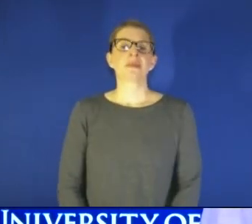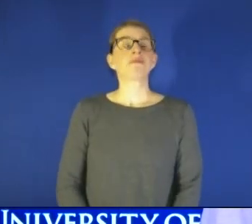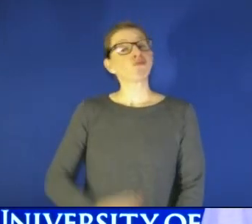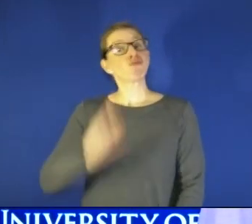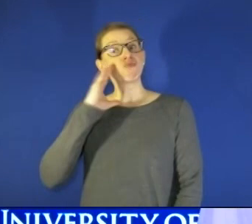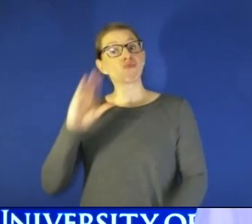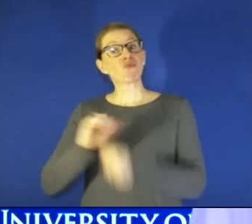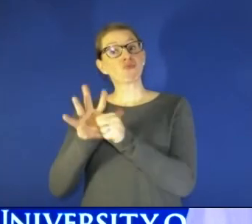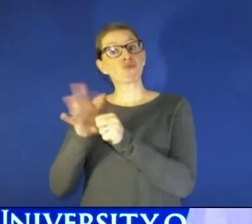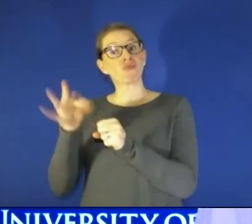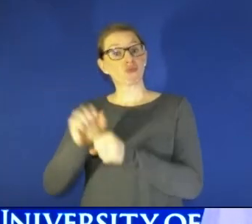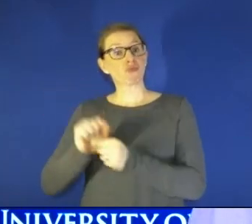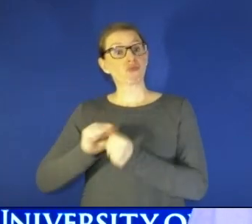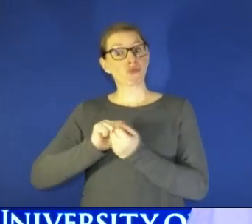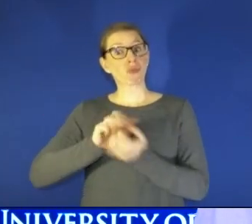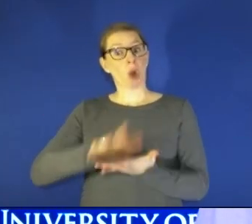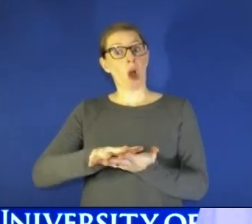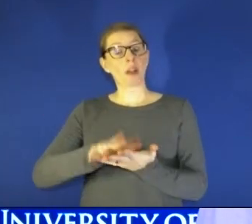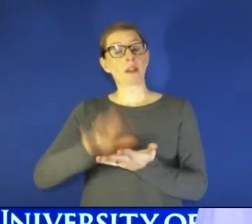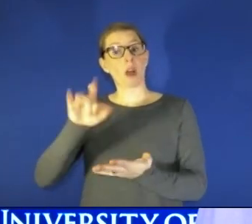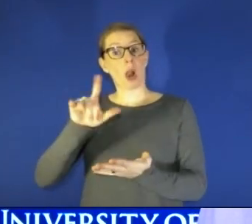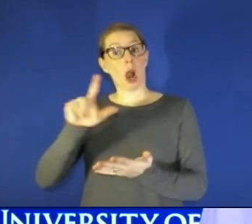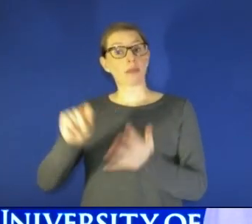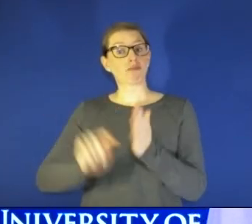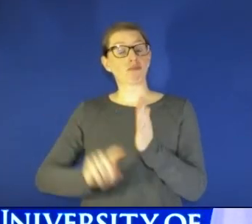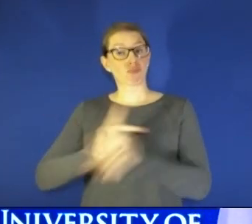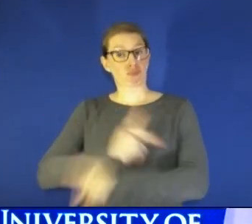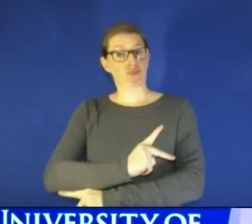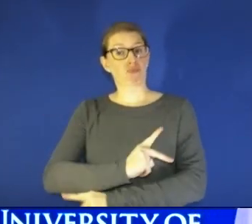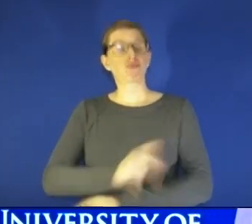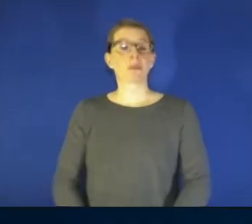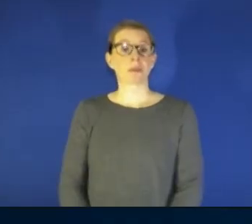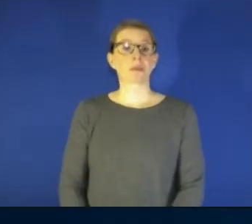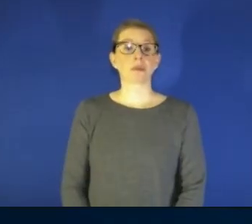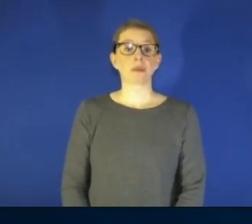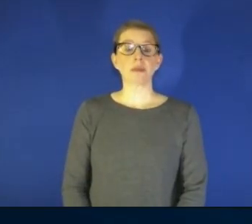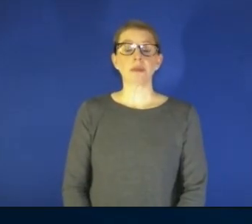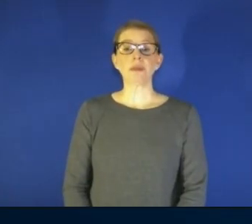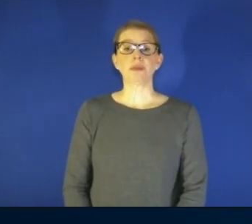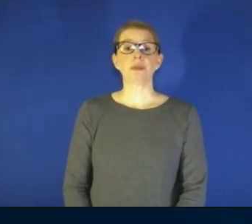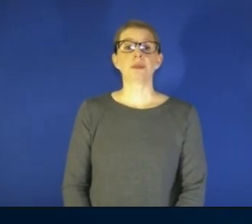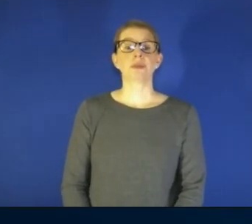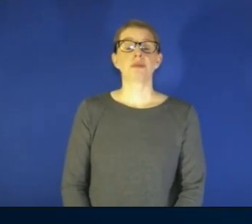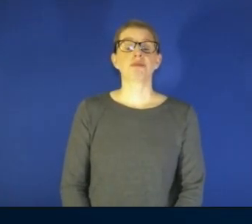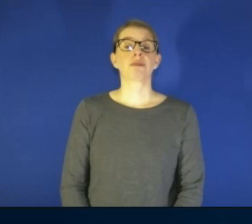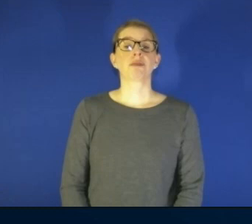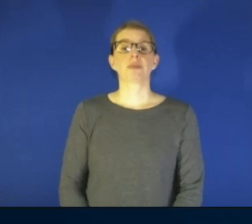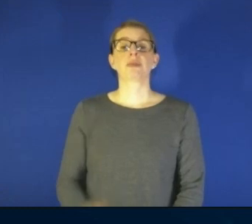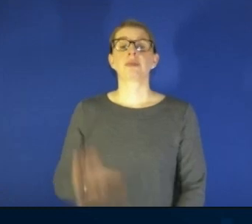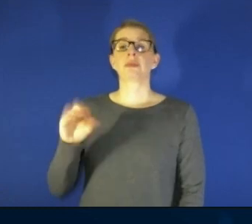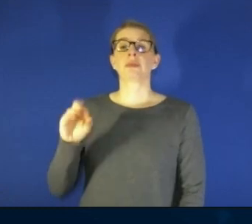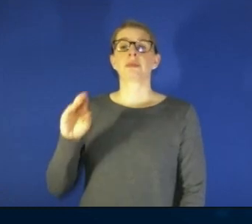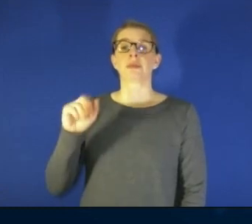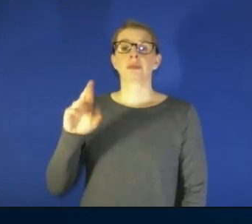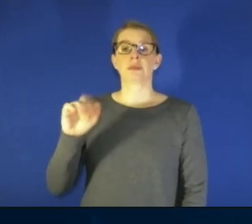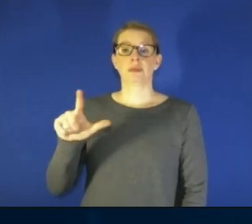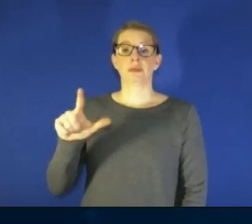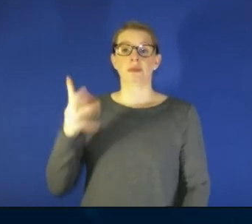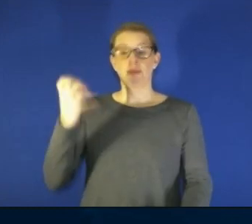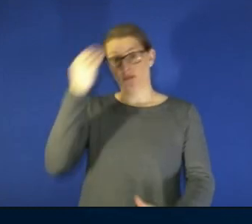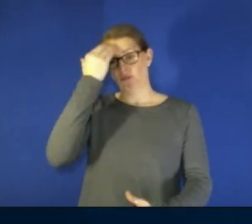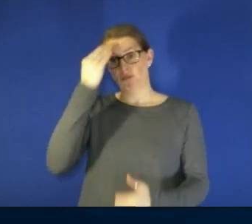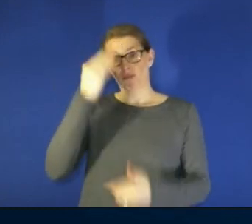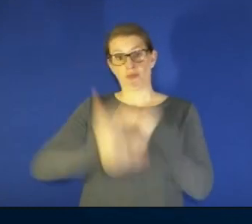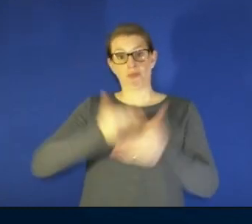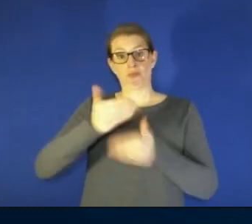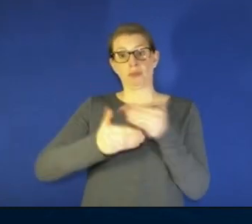overall risk of blood clots, both large and small. And Carol wants to know, she'd like to hear about the progress of the BA2